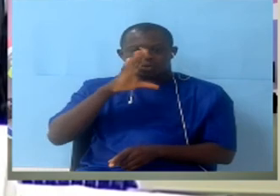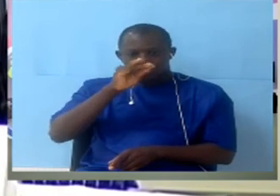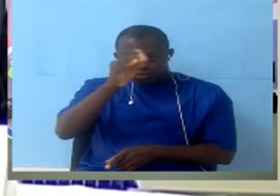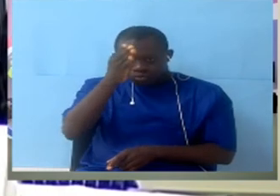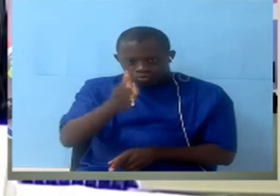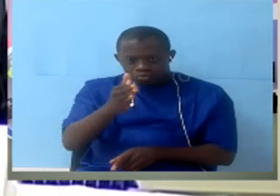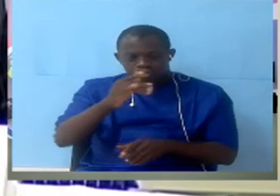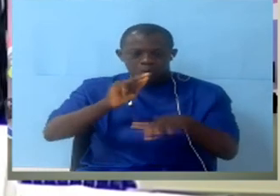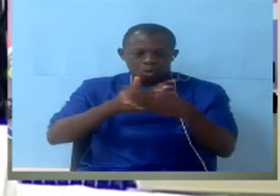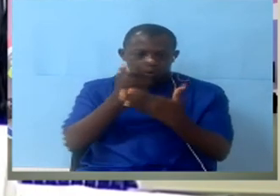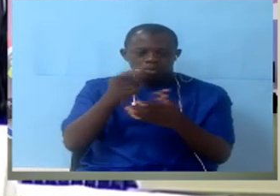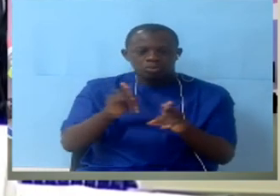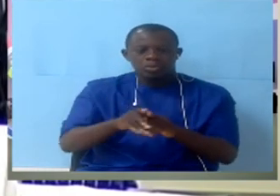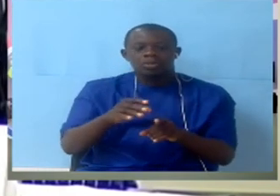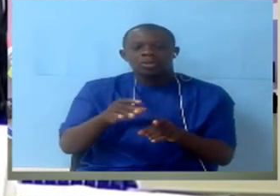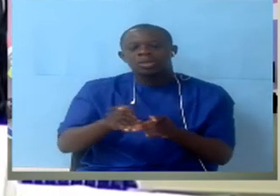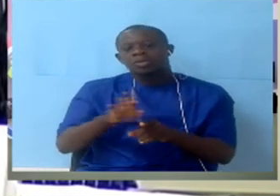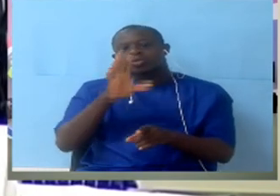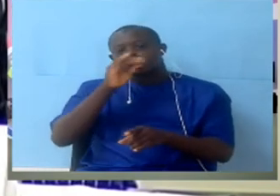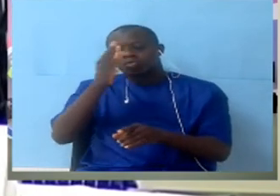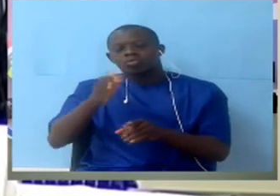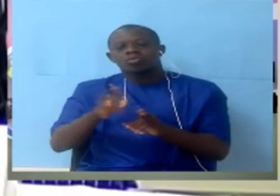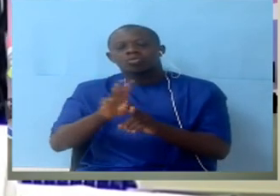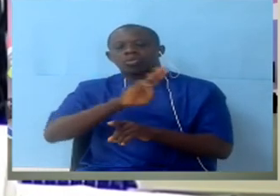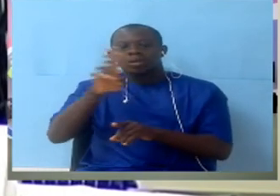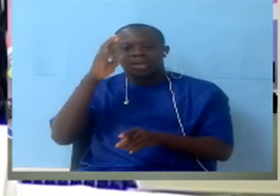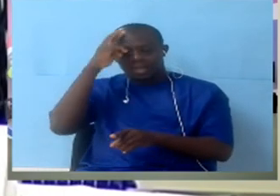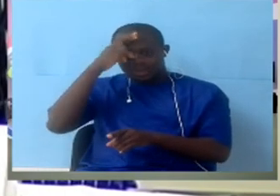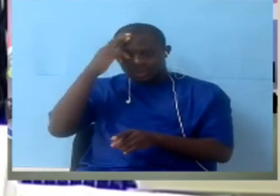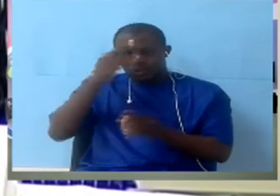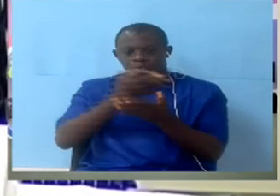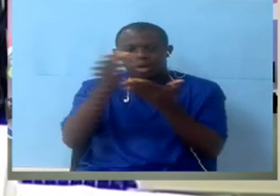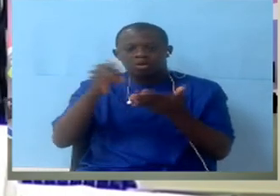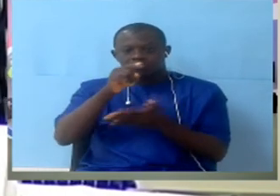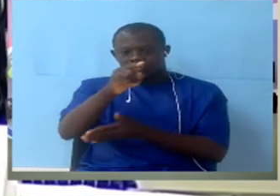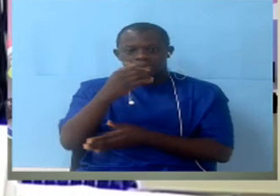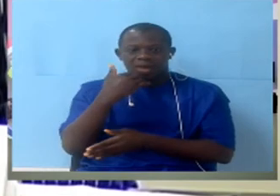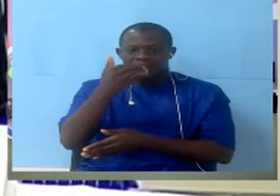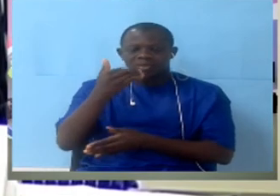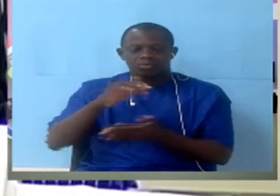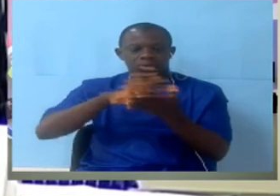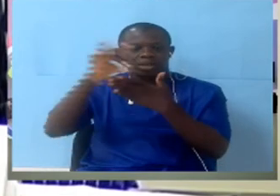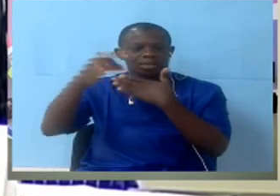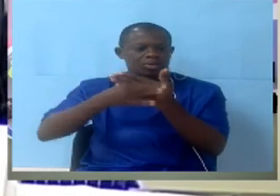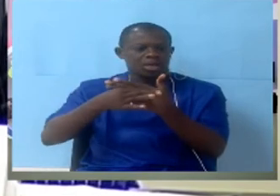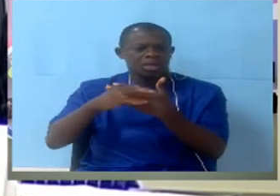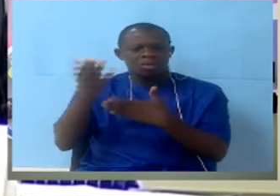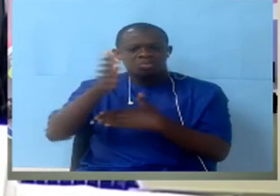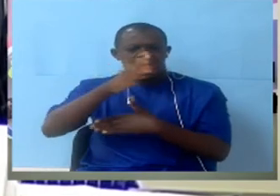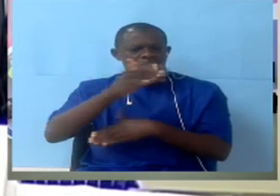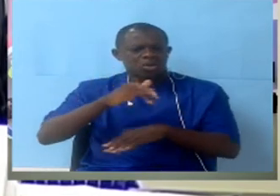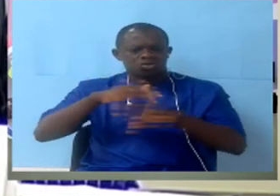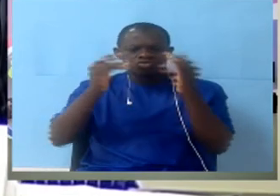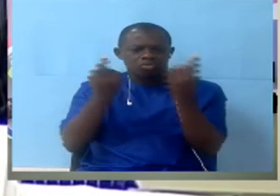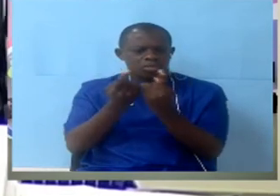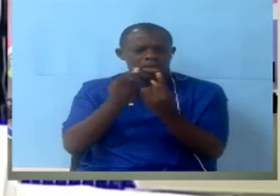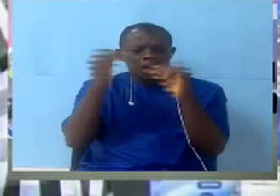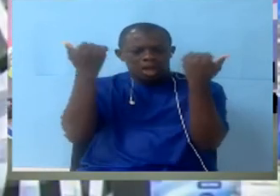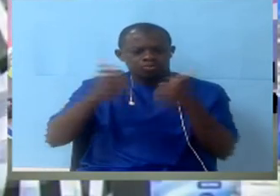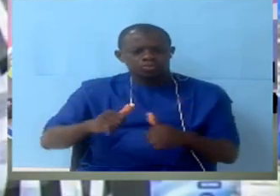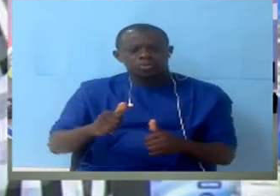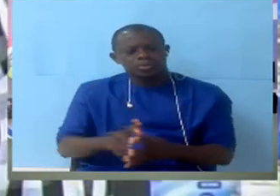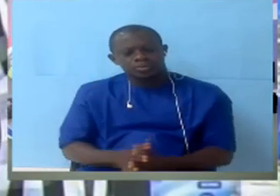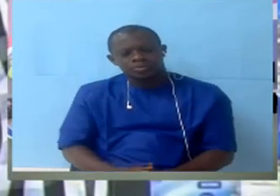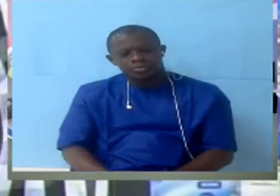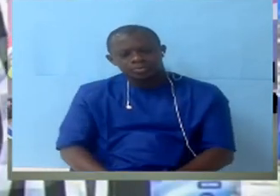reason why you have to ask for a transfer. Something must have happened. Sedo kafu ko ilafta to nyala ron warande de bukasi la ka ronya